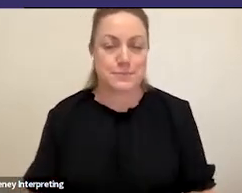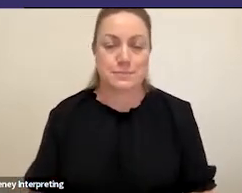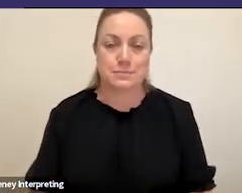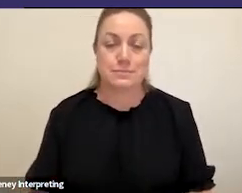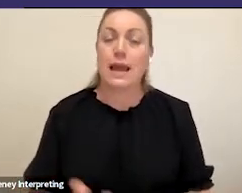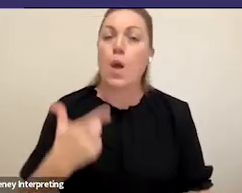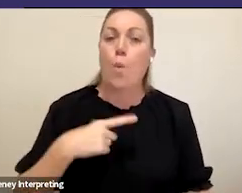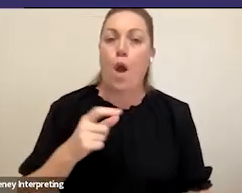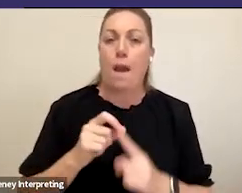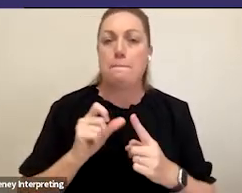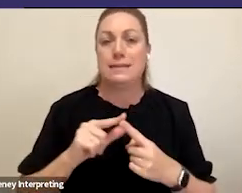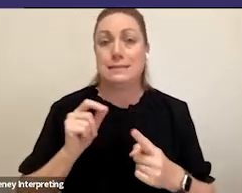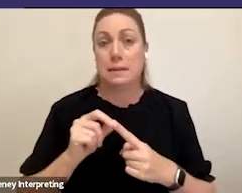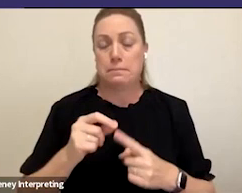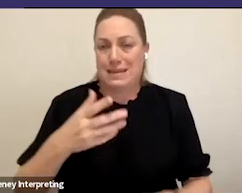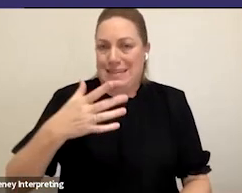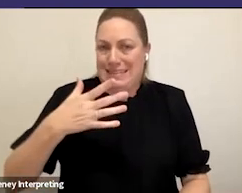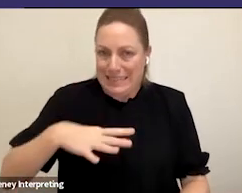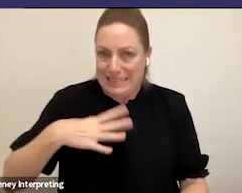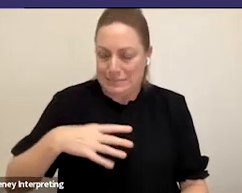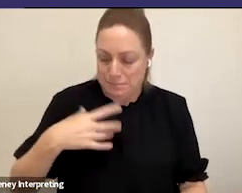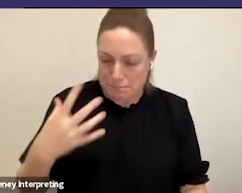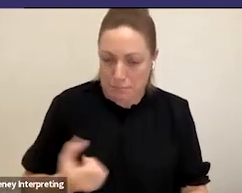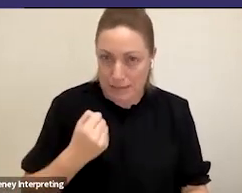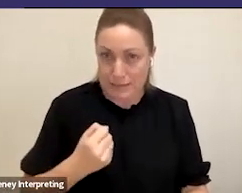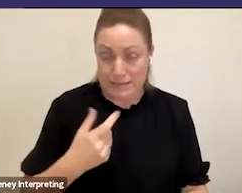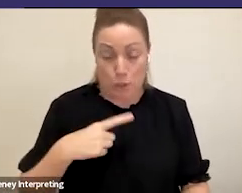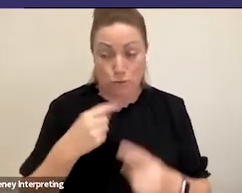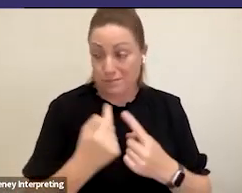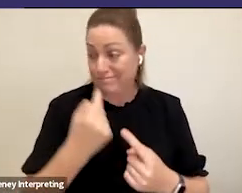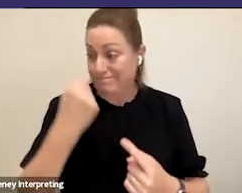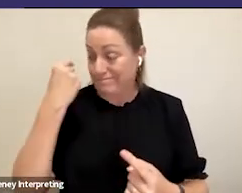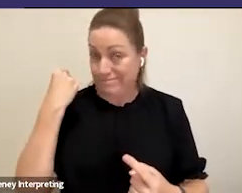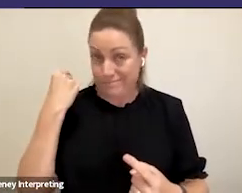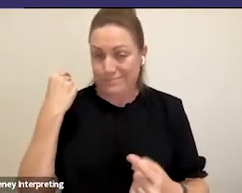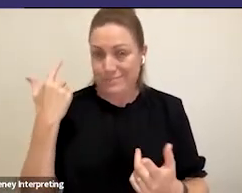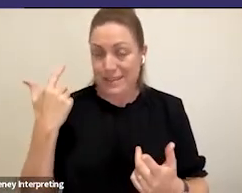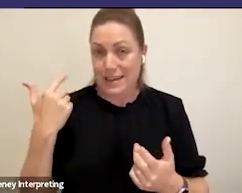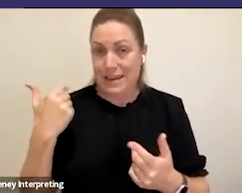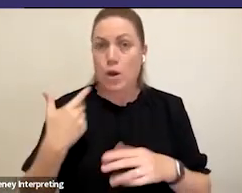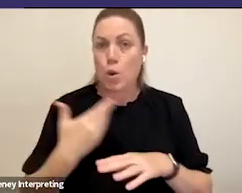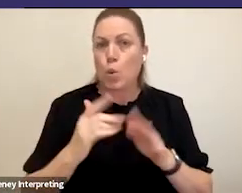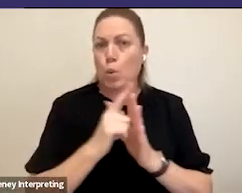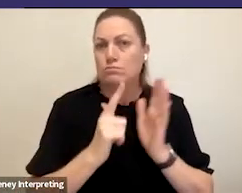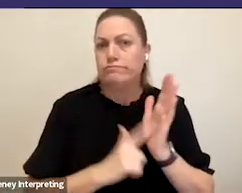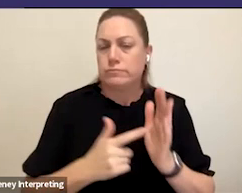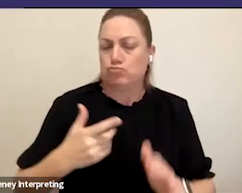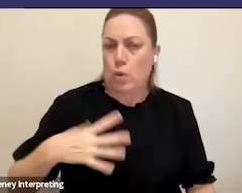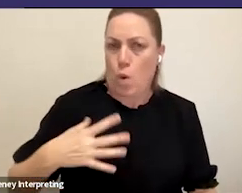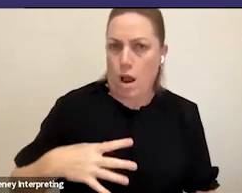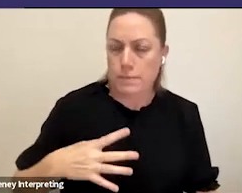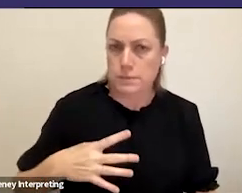why PSEP education is needed. History tells us, and new legislative requirements tell us